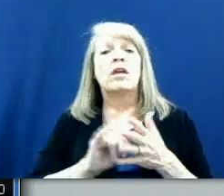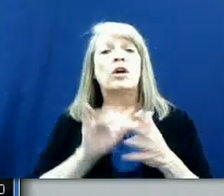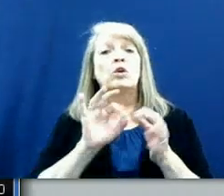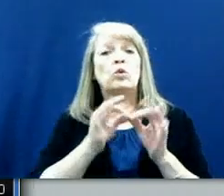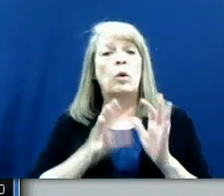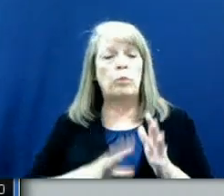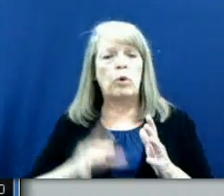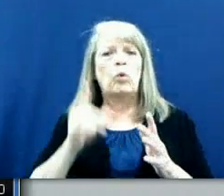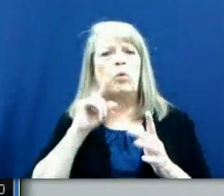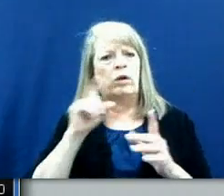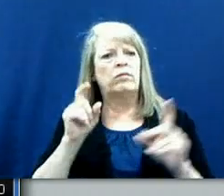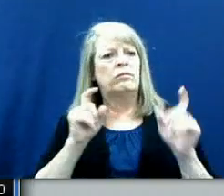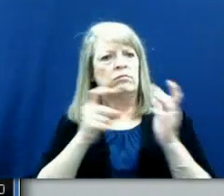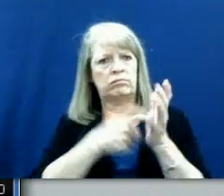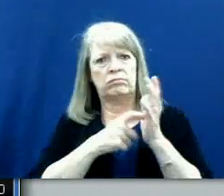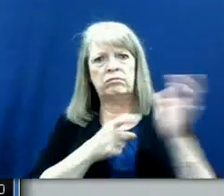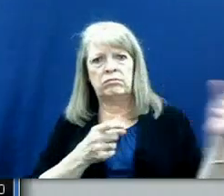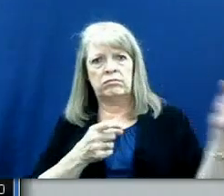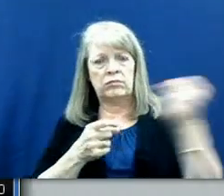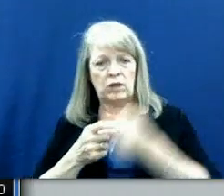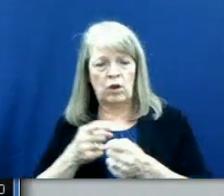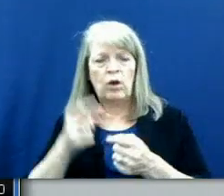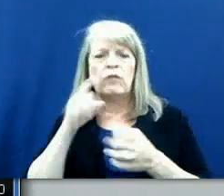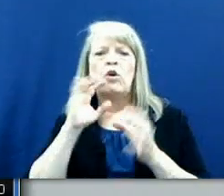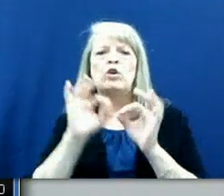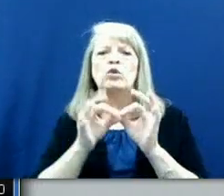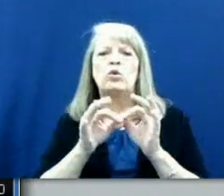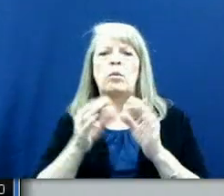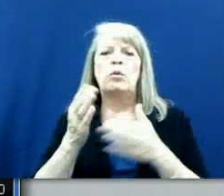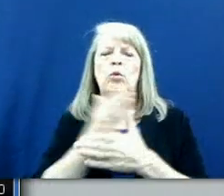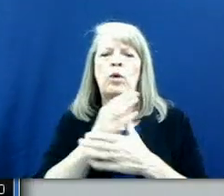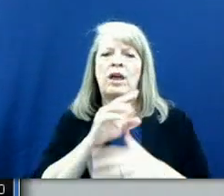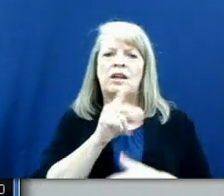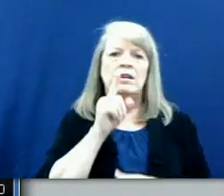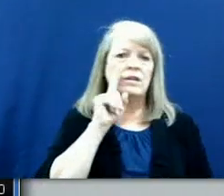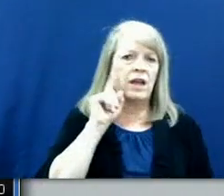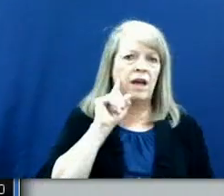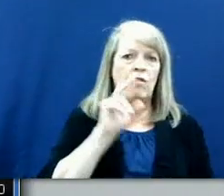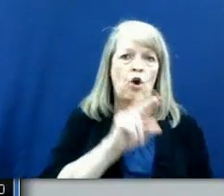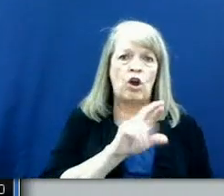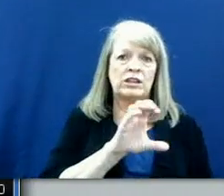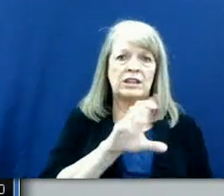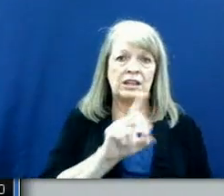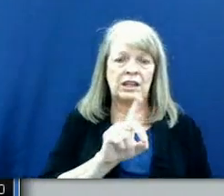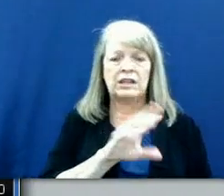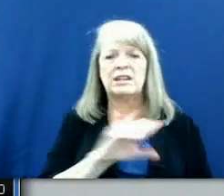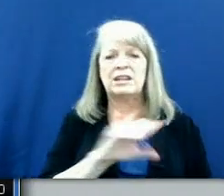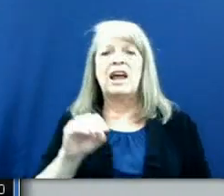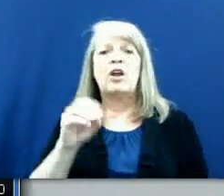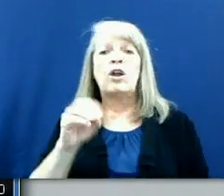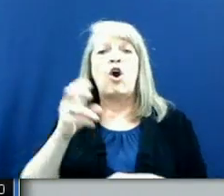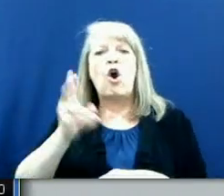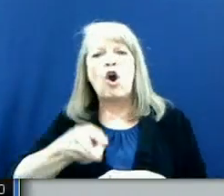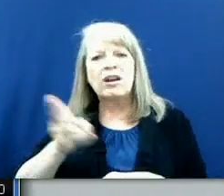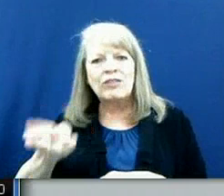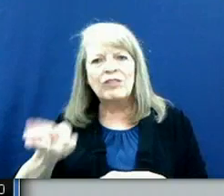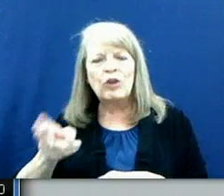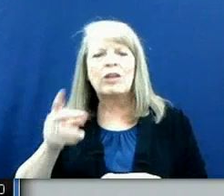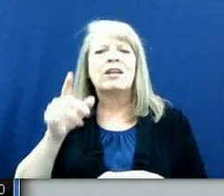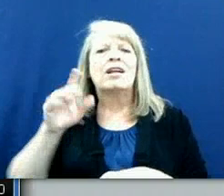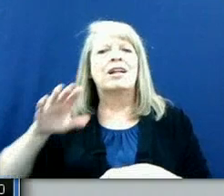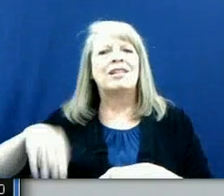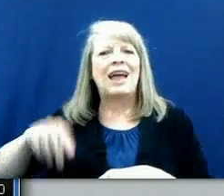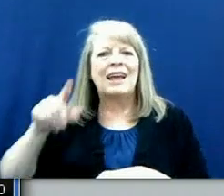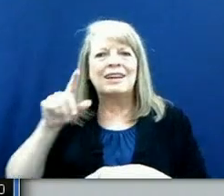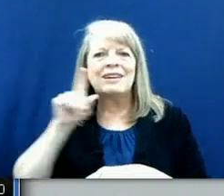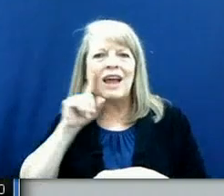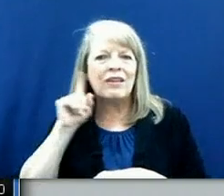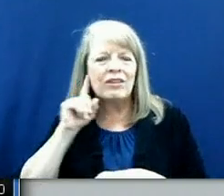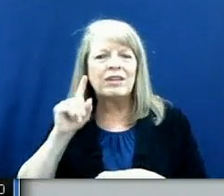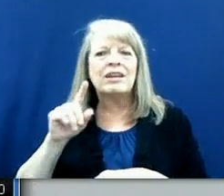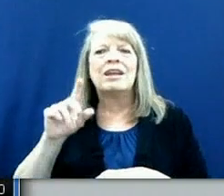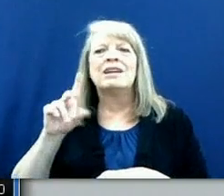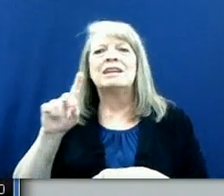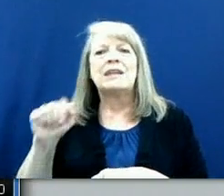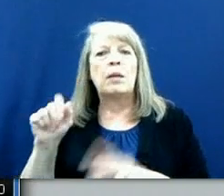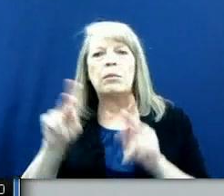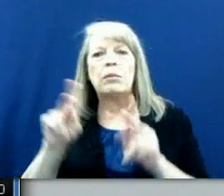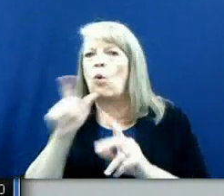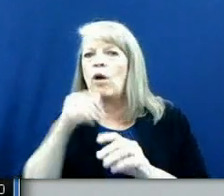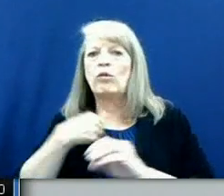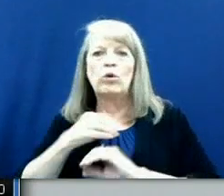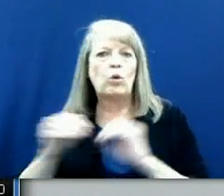Interpreters are needed to interpret between deaf RCDs and hard of hearing, late deafened, and disabled people with no hearing